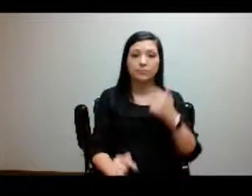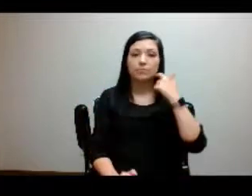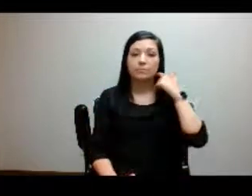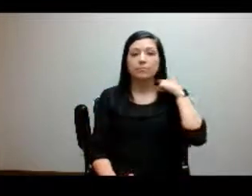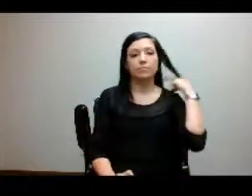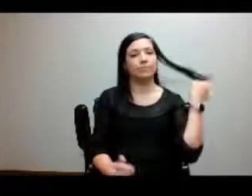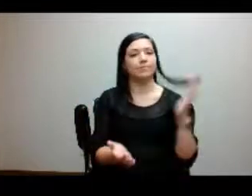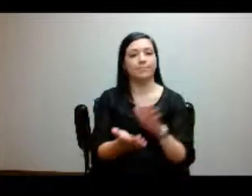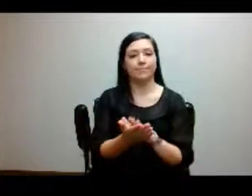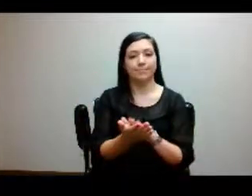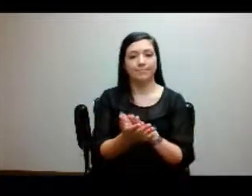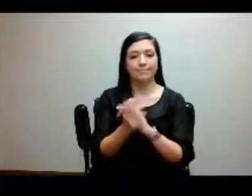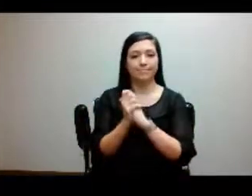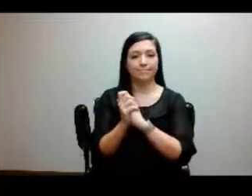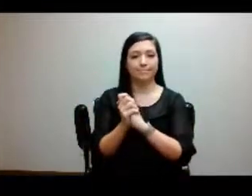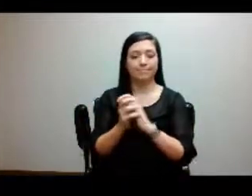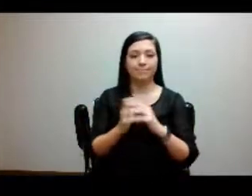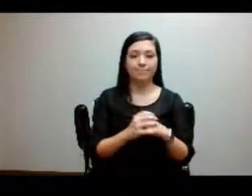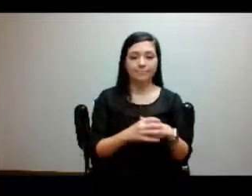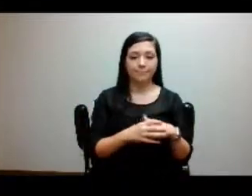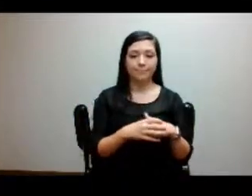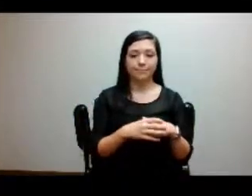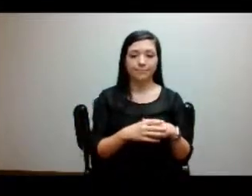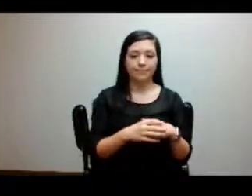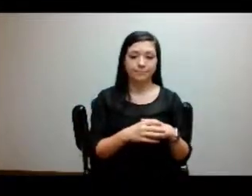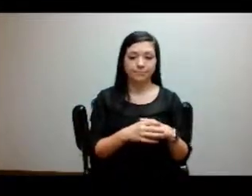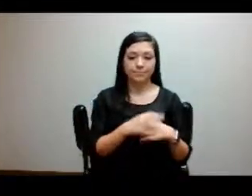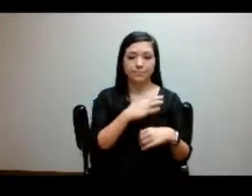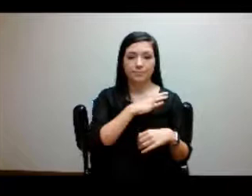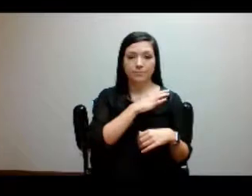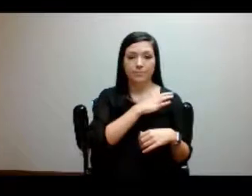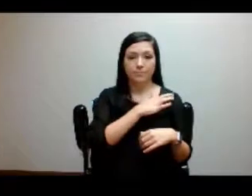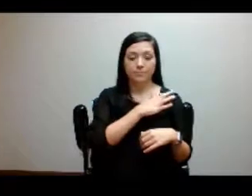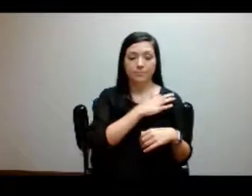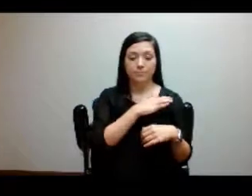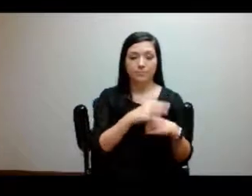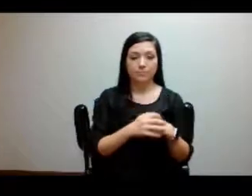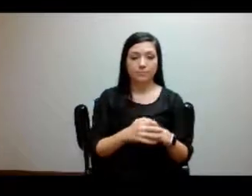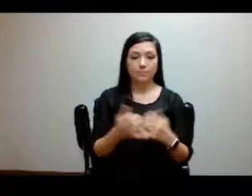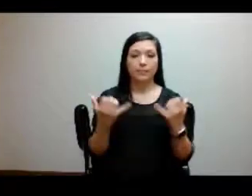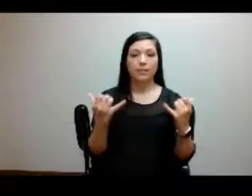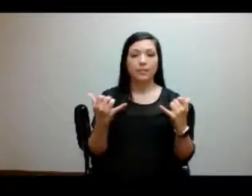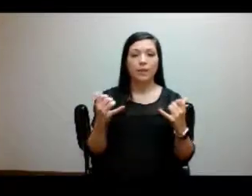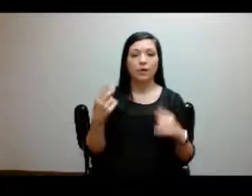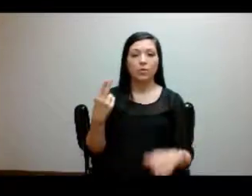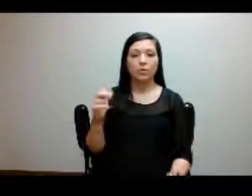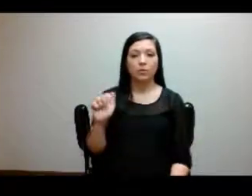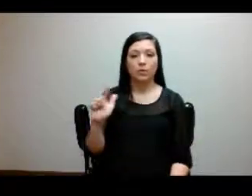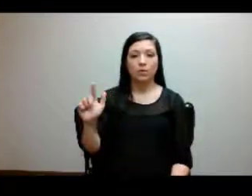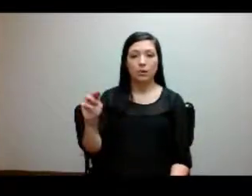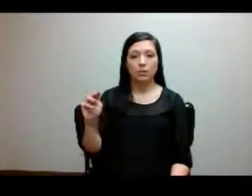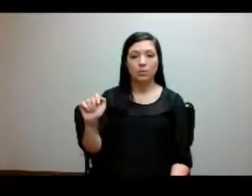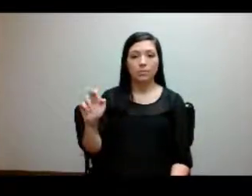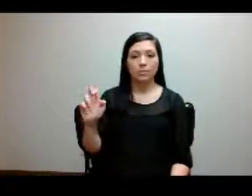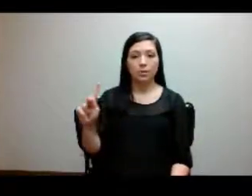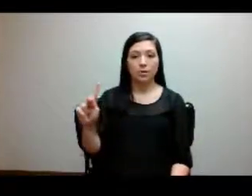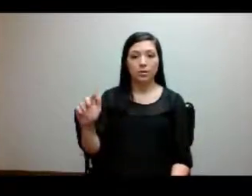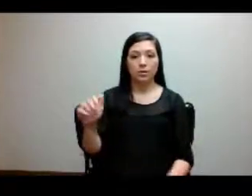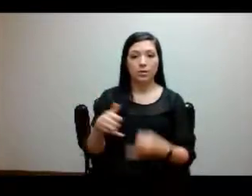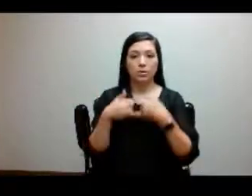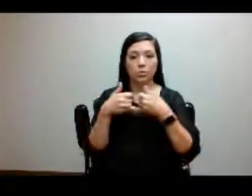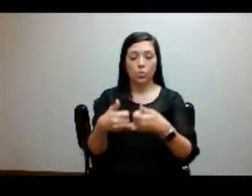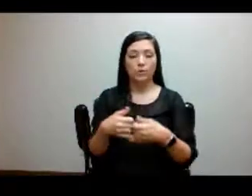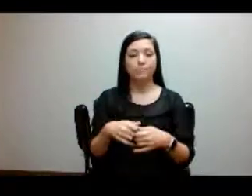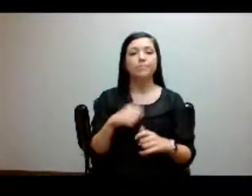Woohoo, Sheldon! And now we'll move to our Hallmark Award. When the Trinity